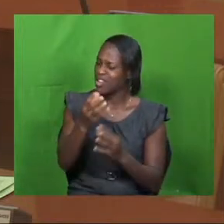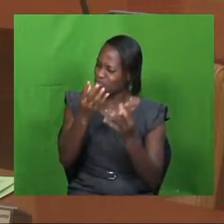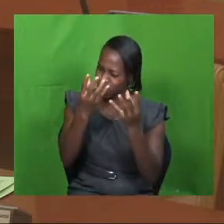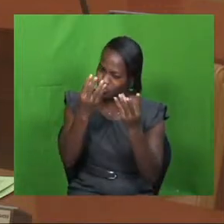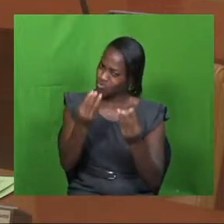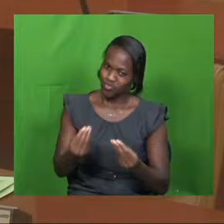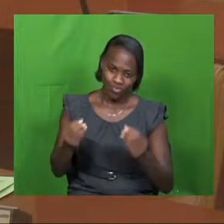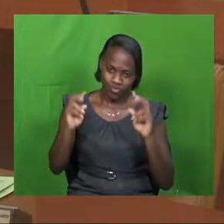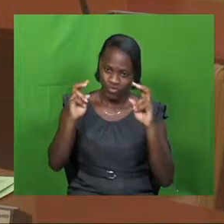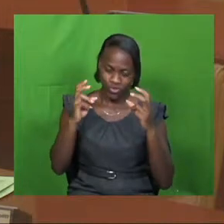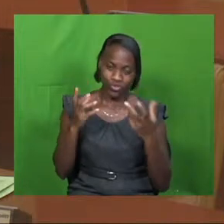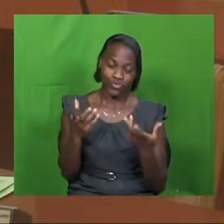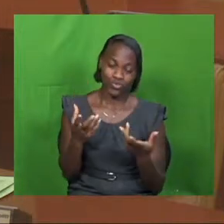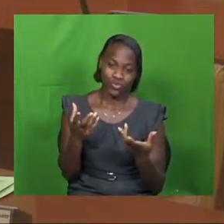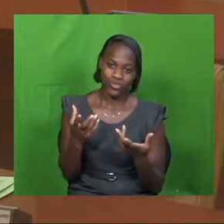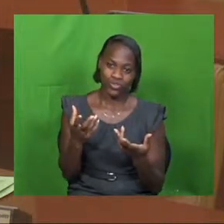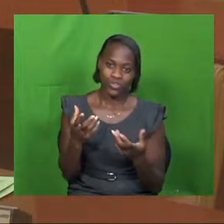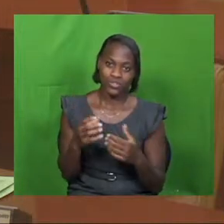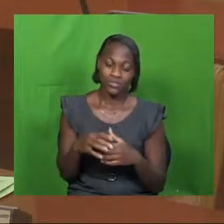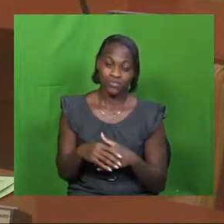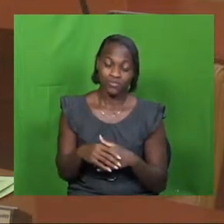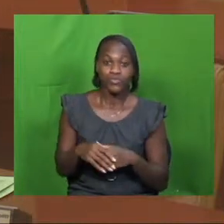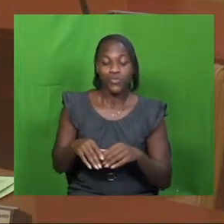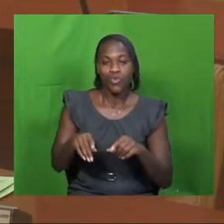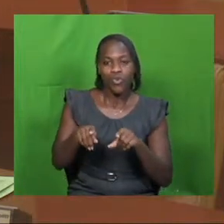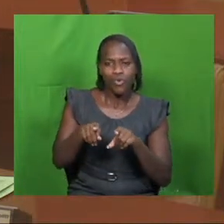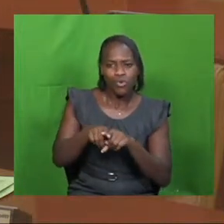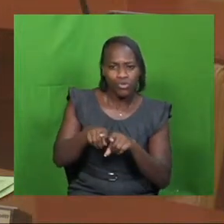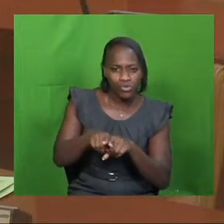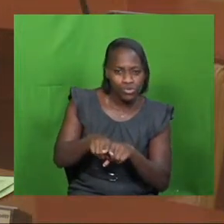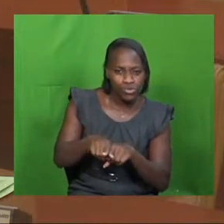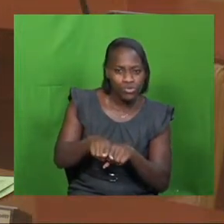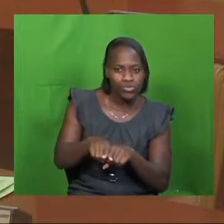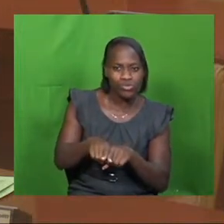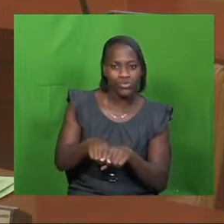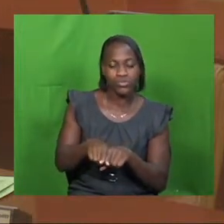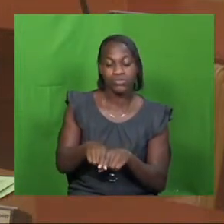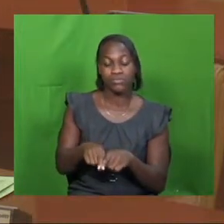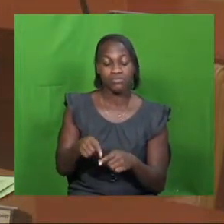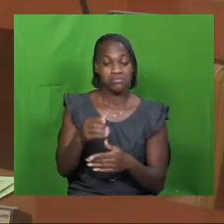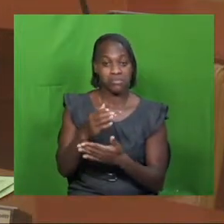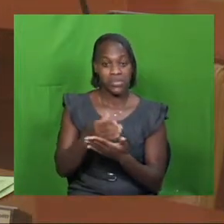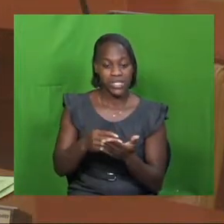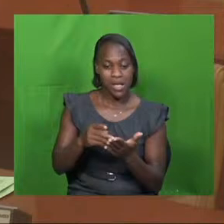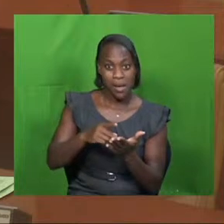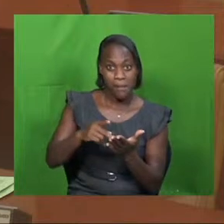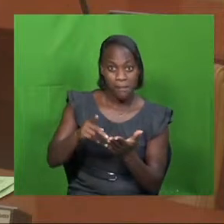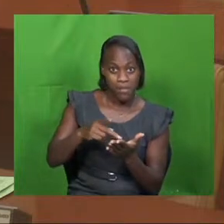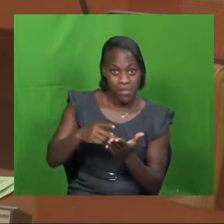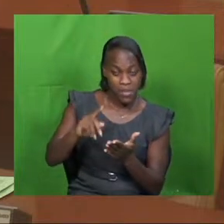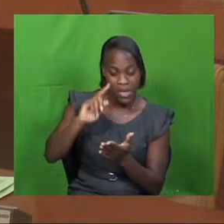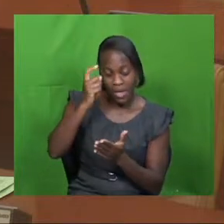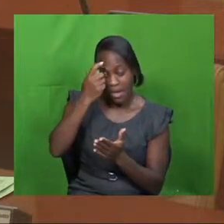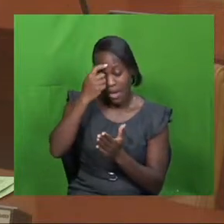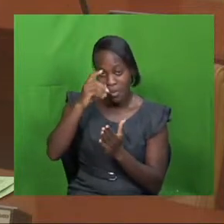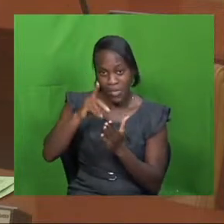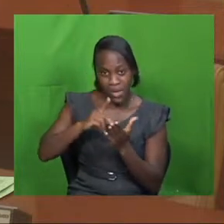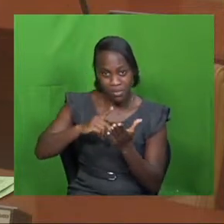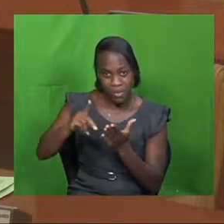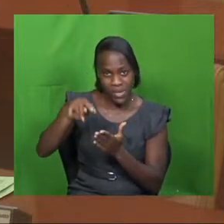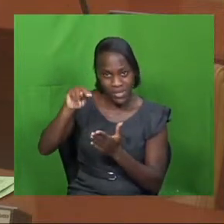matters. Speaker, taking the matter further, there are also some statutory payments that have been outstanding for a